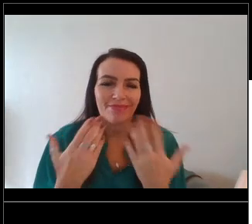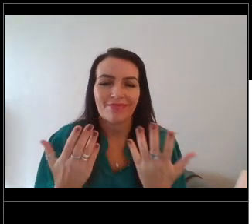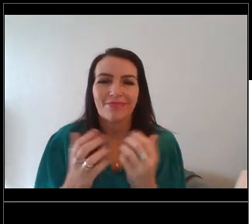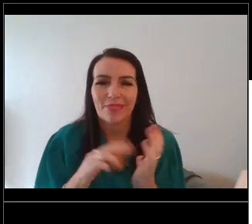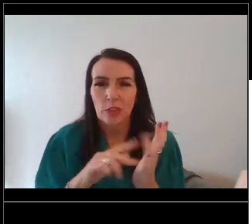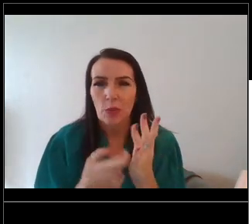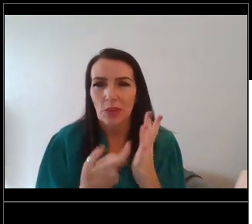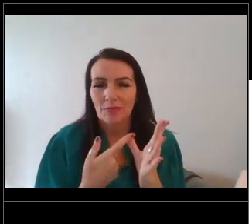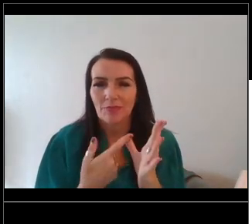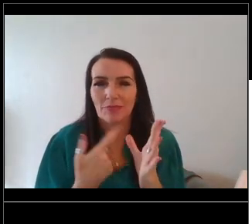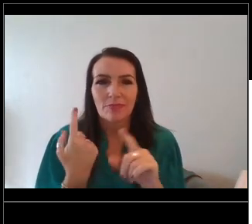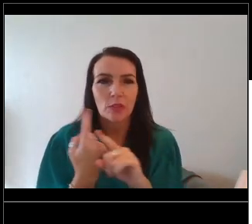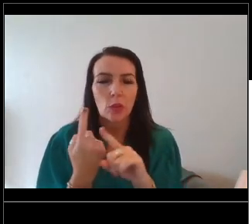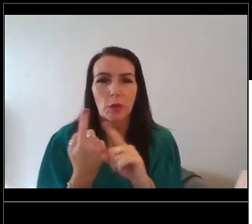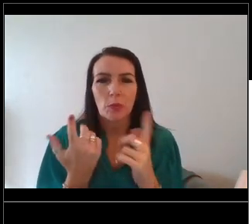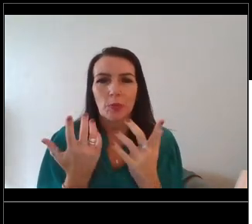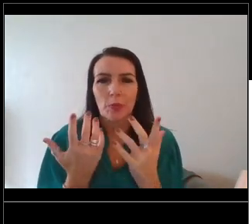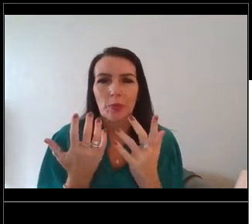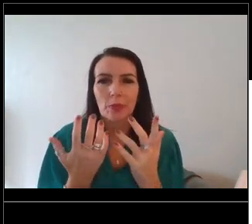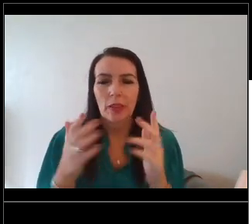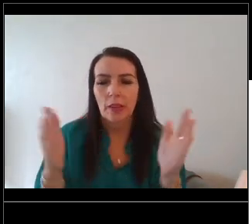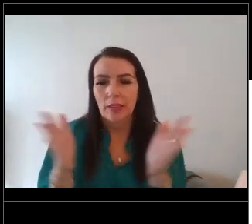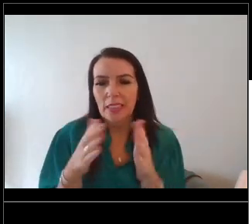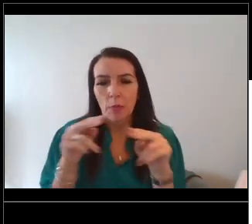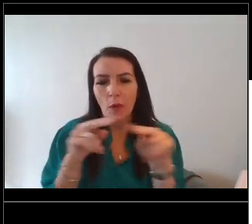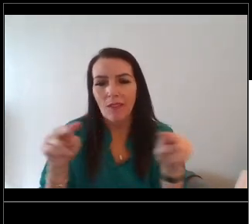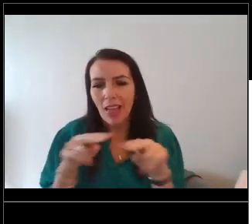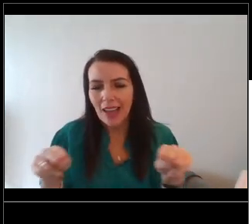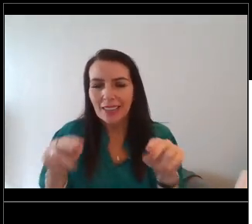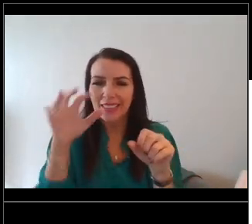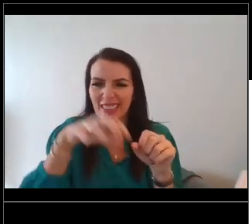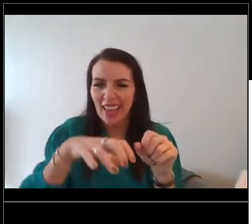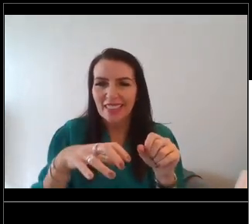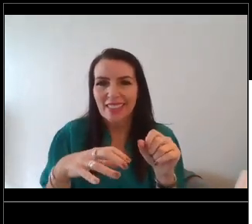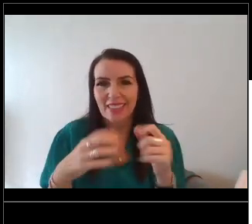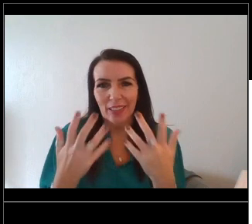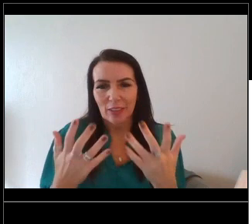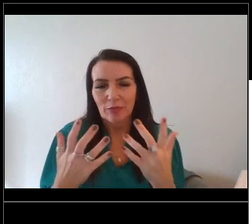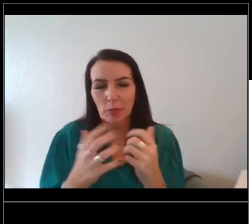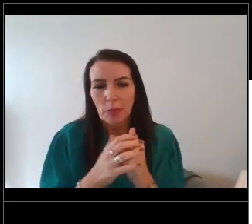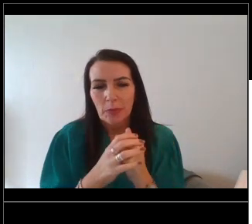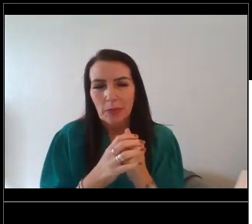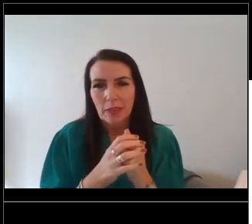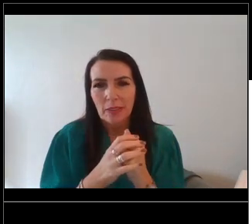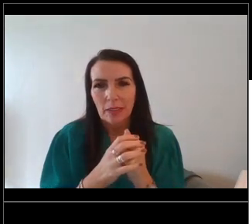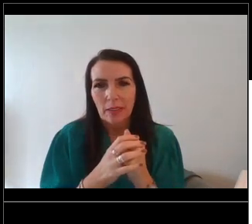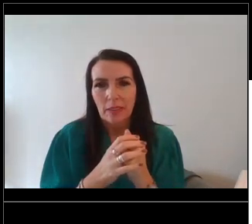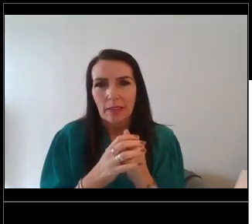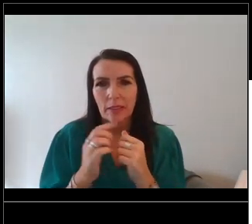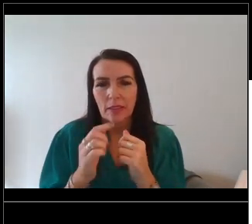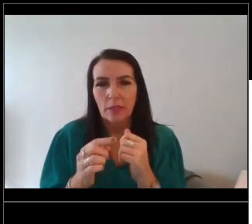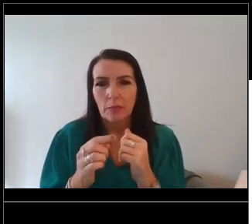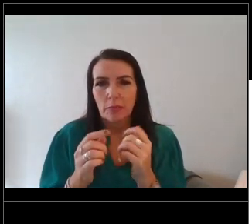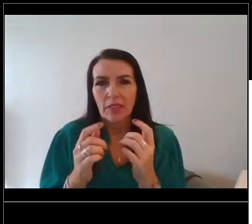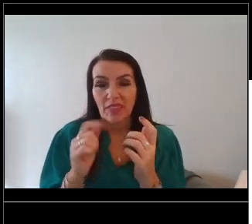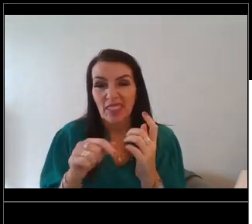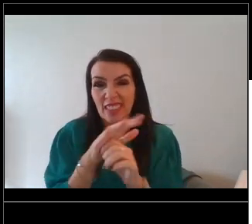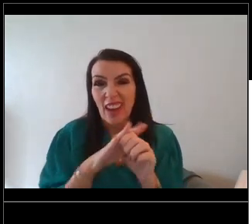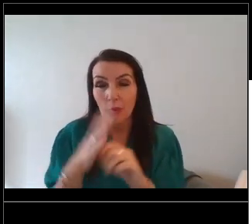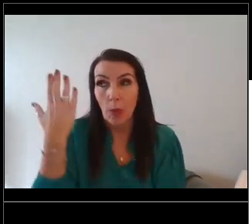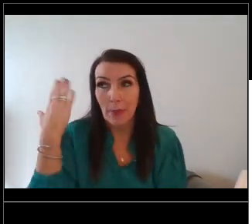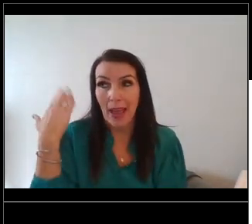go. Talking about small flat sites at the current time, I've had this specific scenario in the